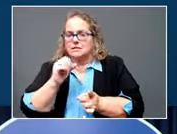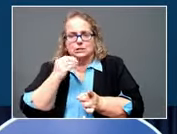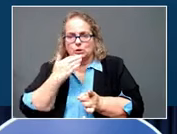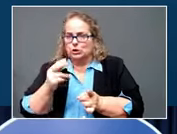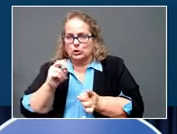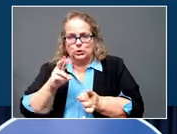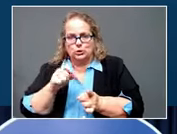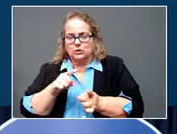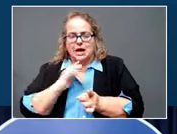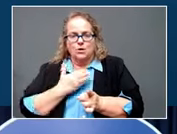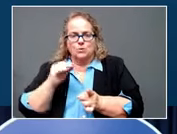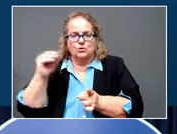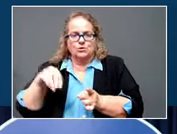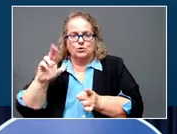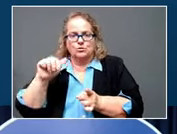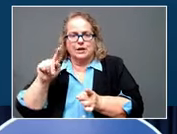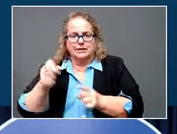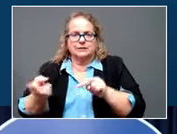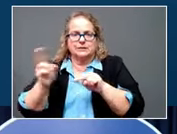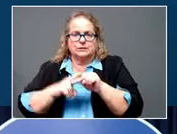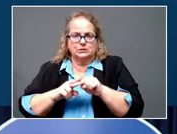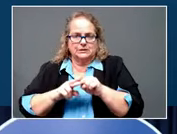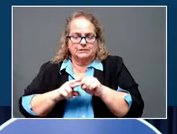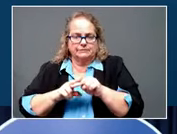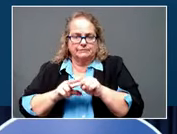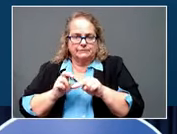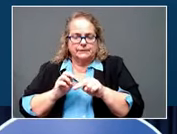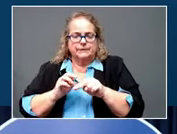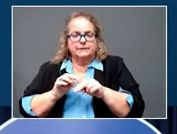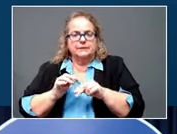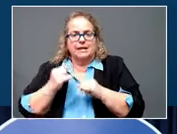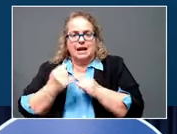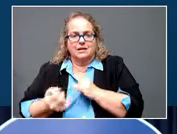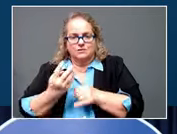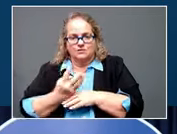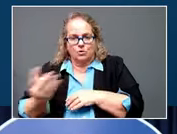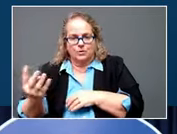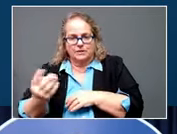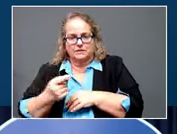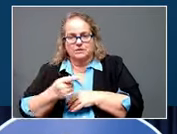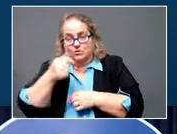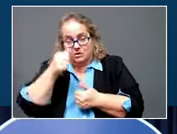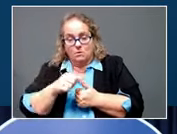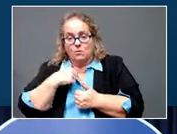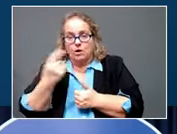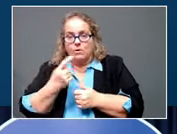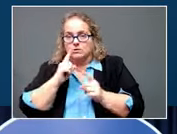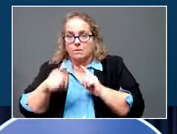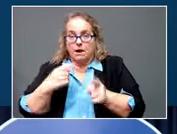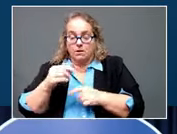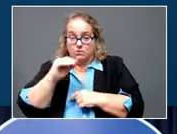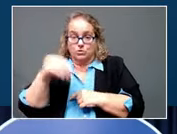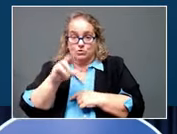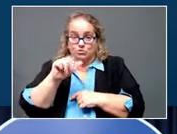rate on these last 4 weeks. Remember, we always talked about positivity rate being a